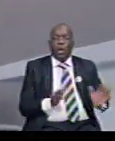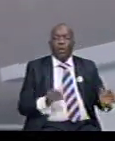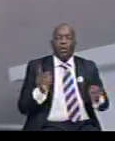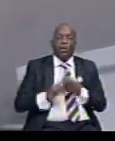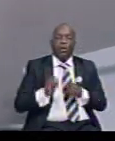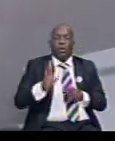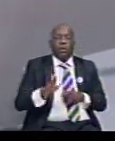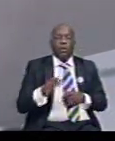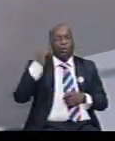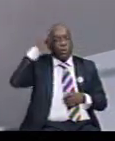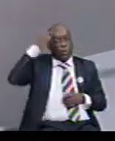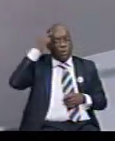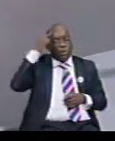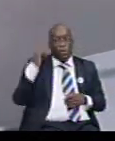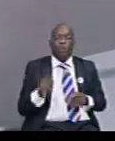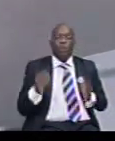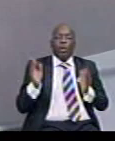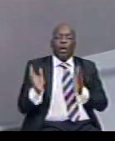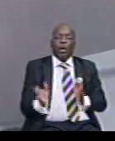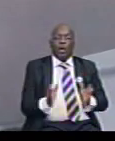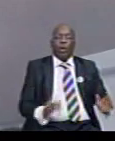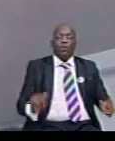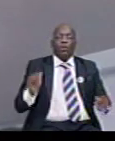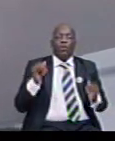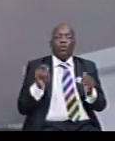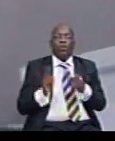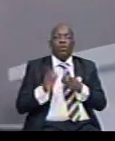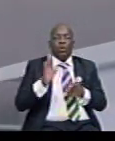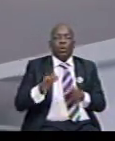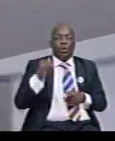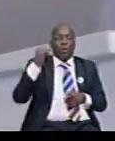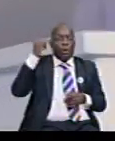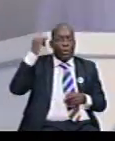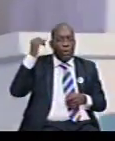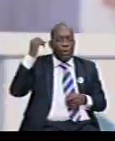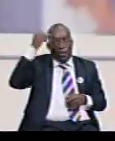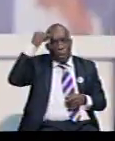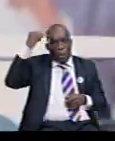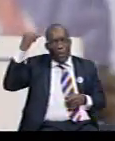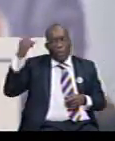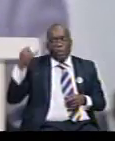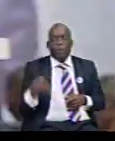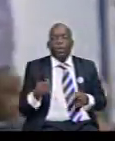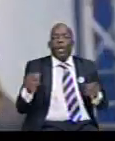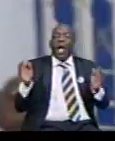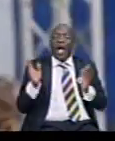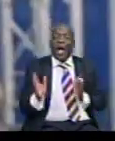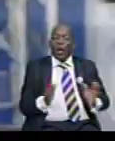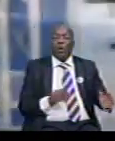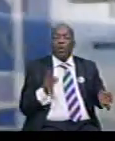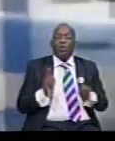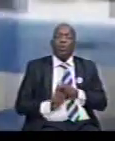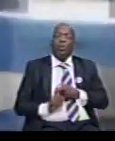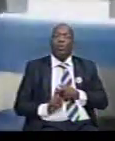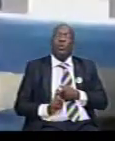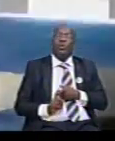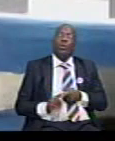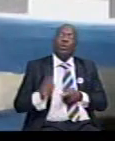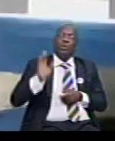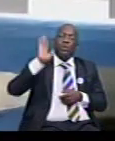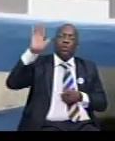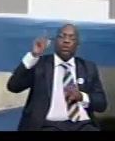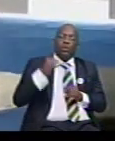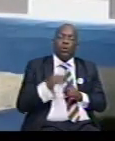suggestion, according to your opinion, according to his